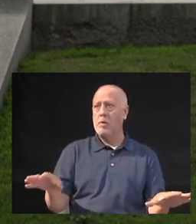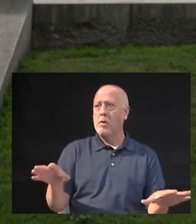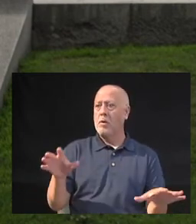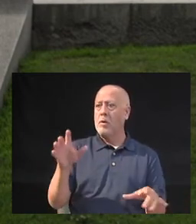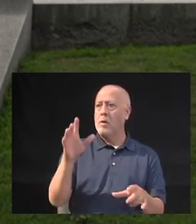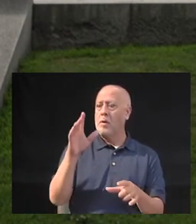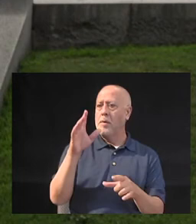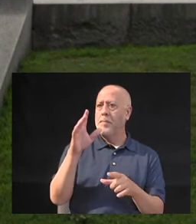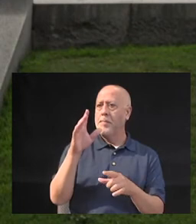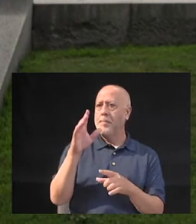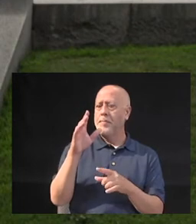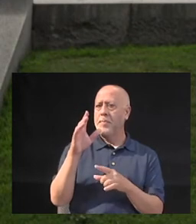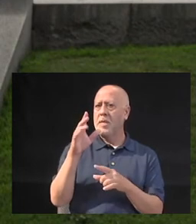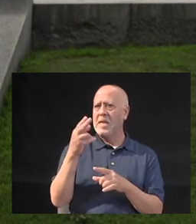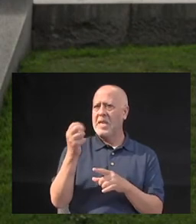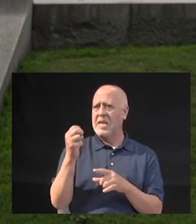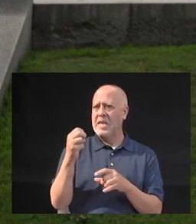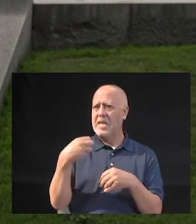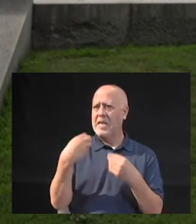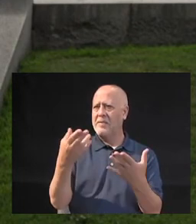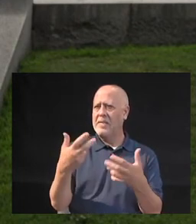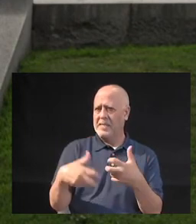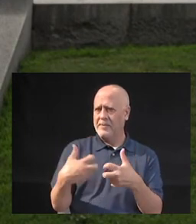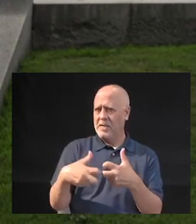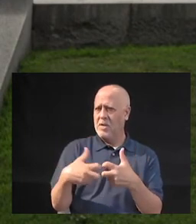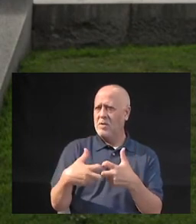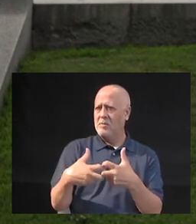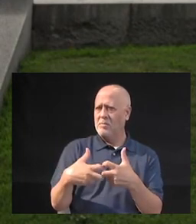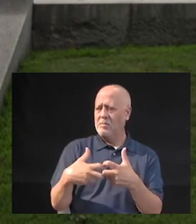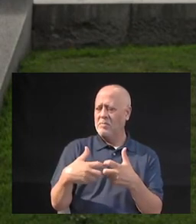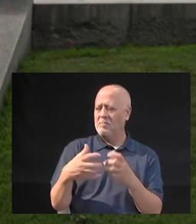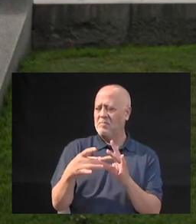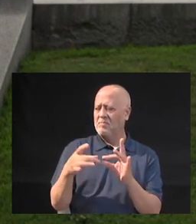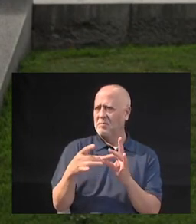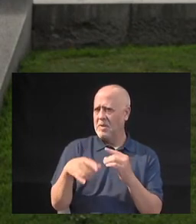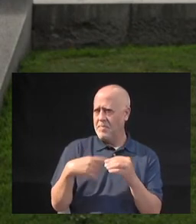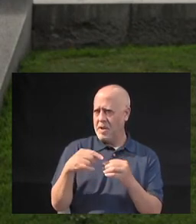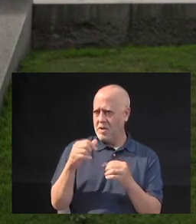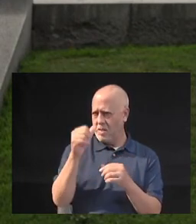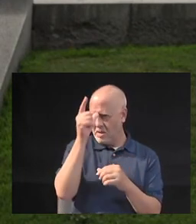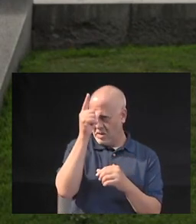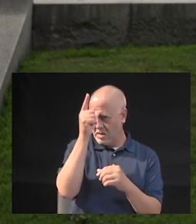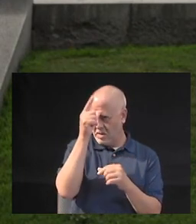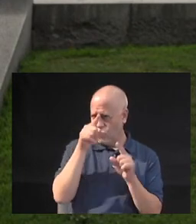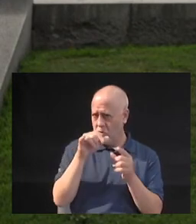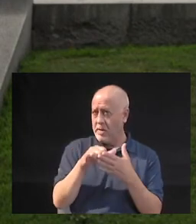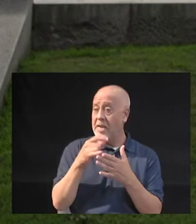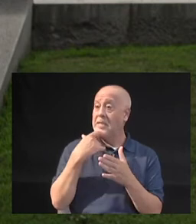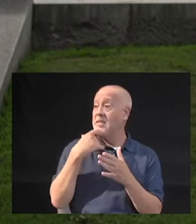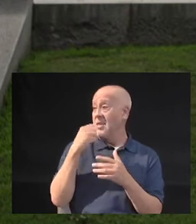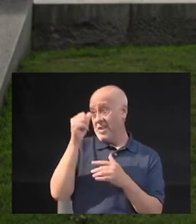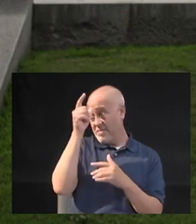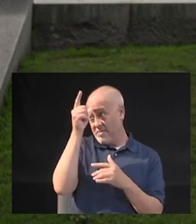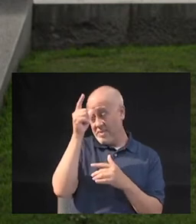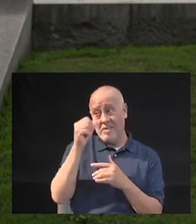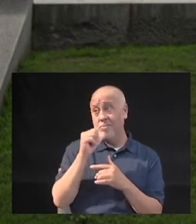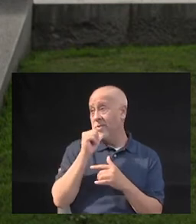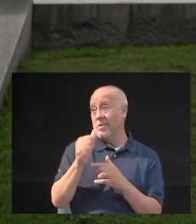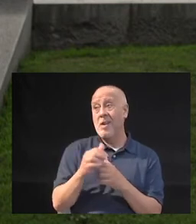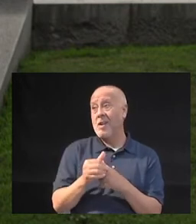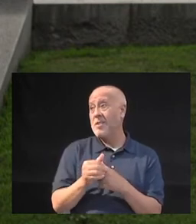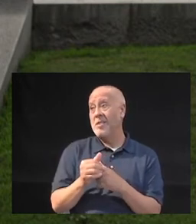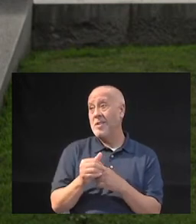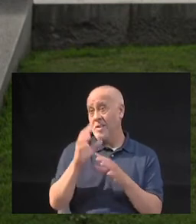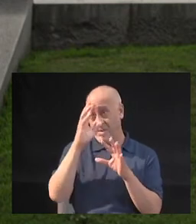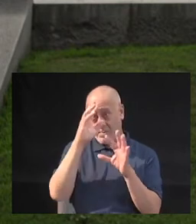of a difficult review of Abraham Lincoln. During that, he basically says Abraham Lincoln was not